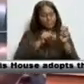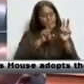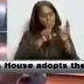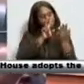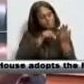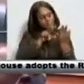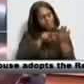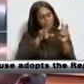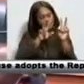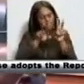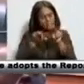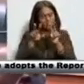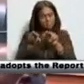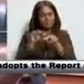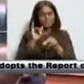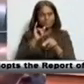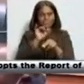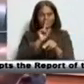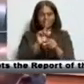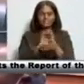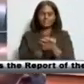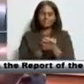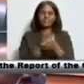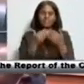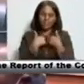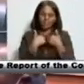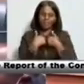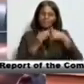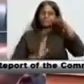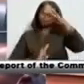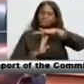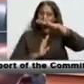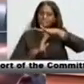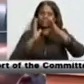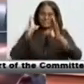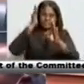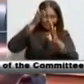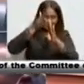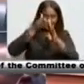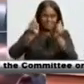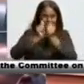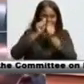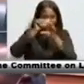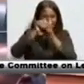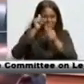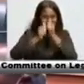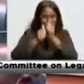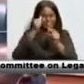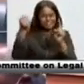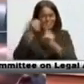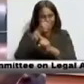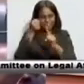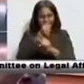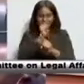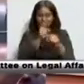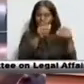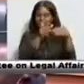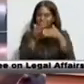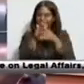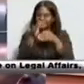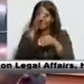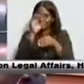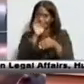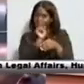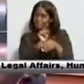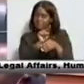observations that there's a limited scope within which the fight against